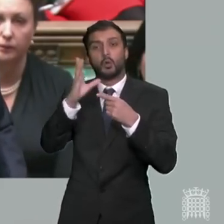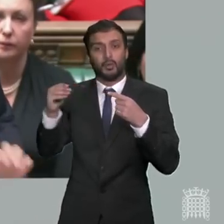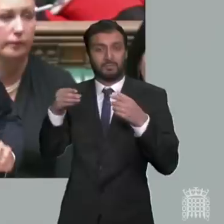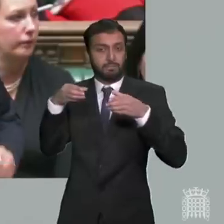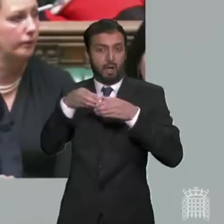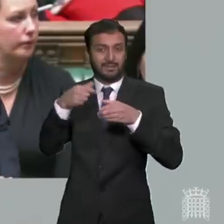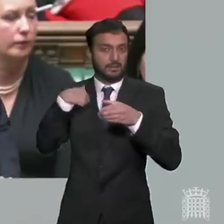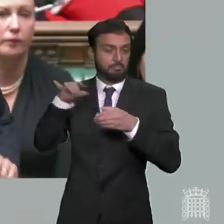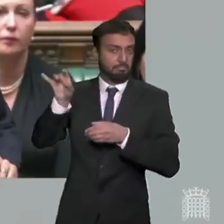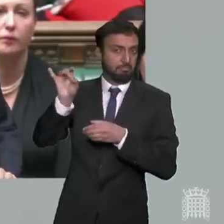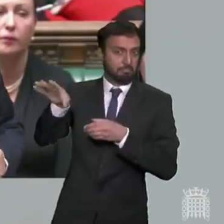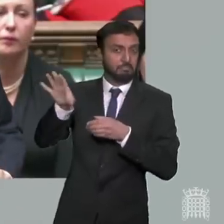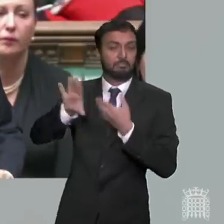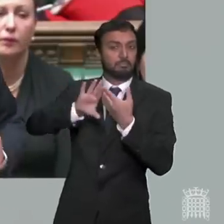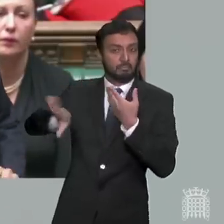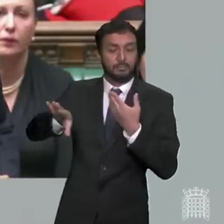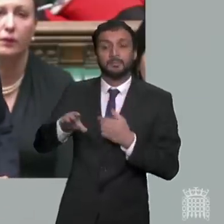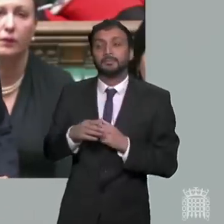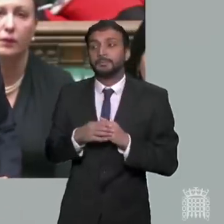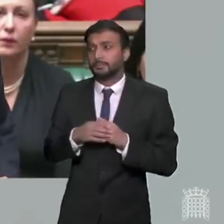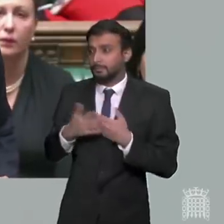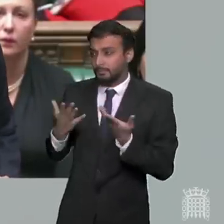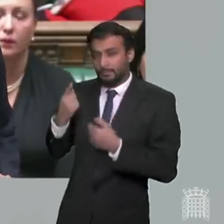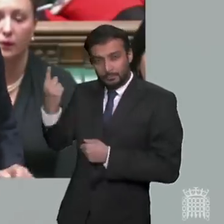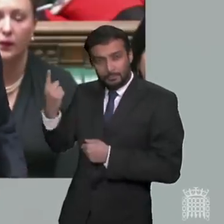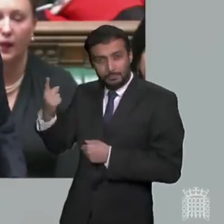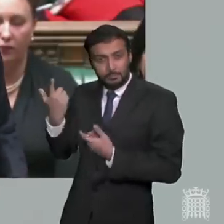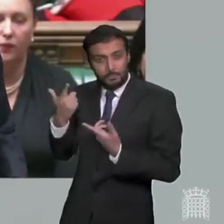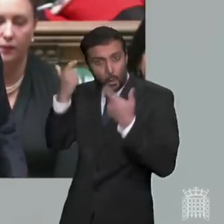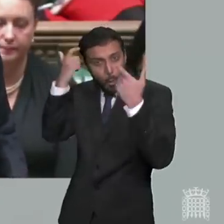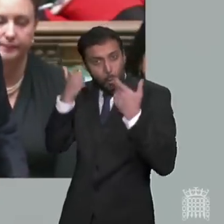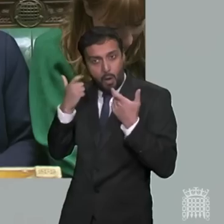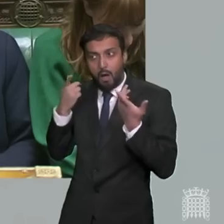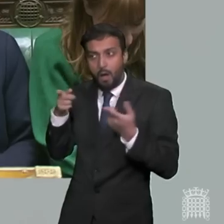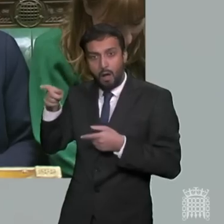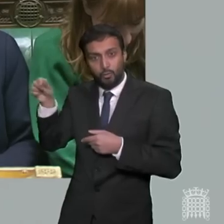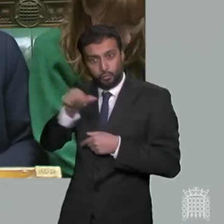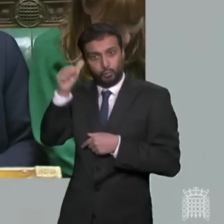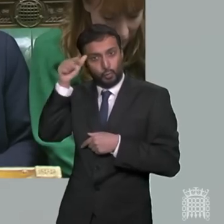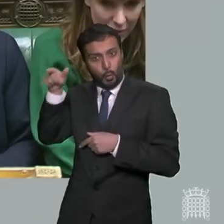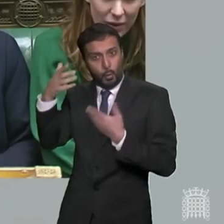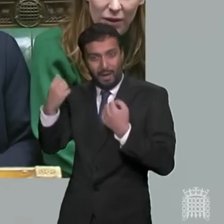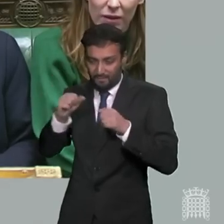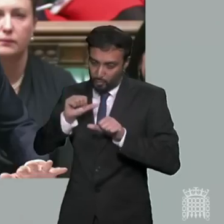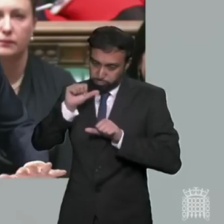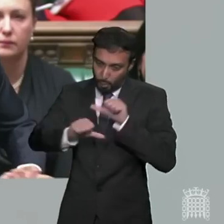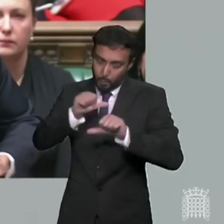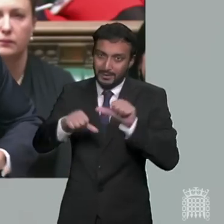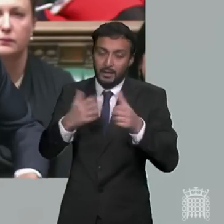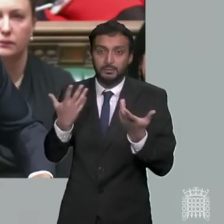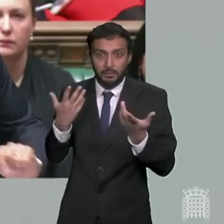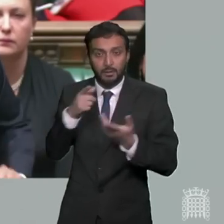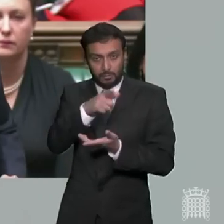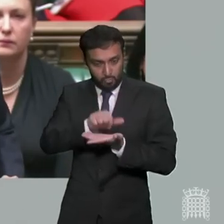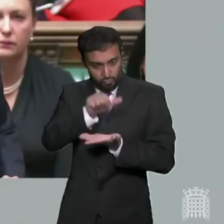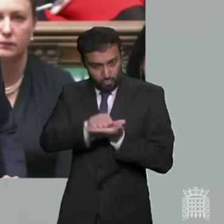The one thing we know about the Honourable Gentleman, he is a lawyer. He should know there's a process in place. It's right that that process concludes. I